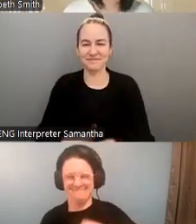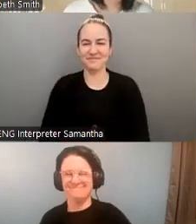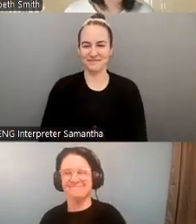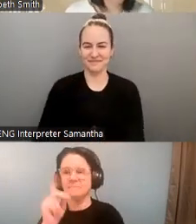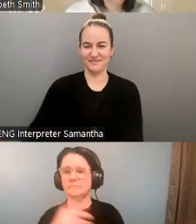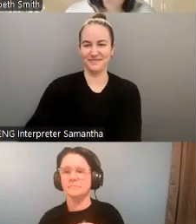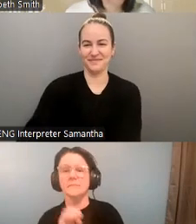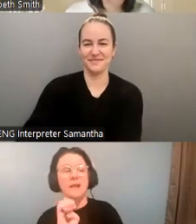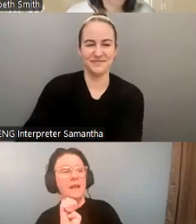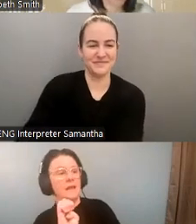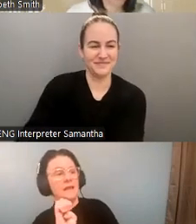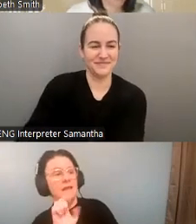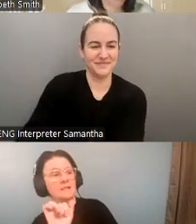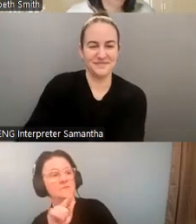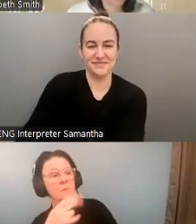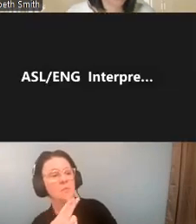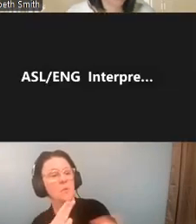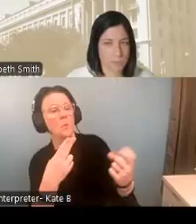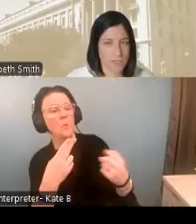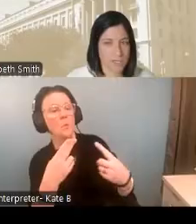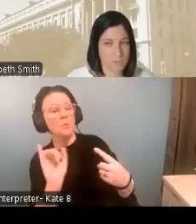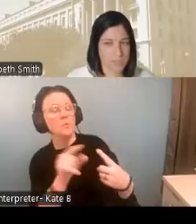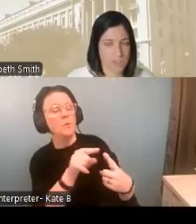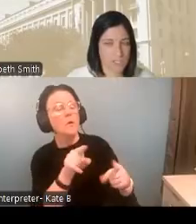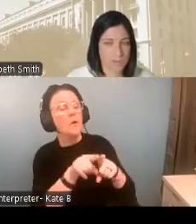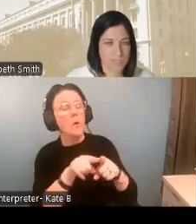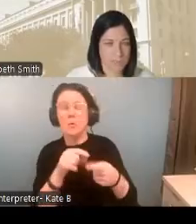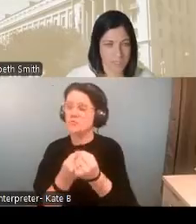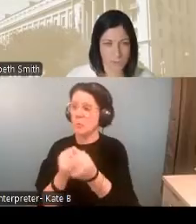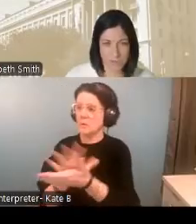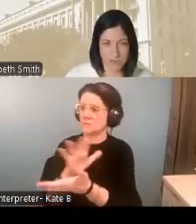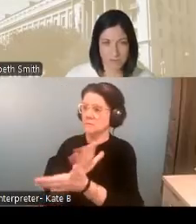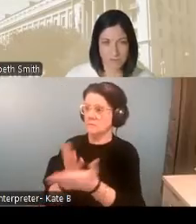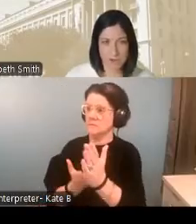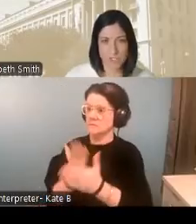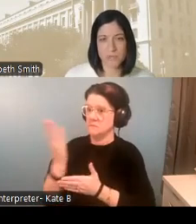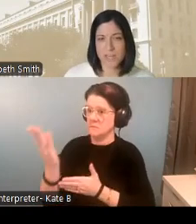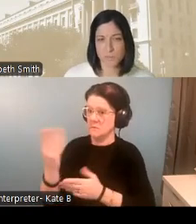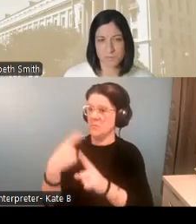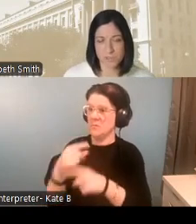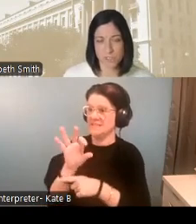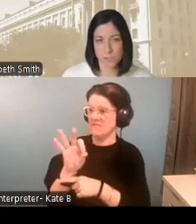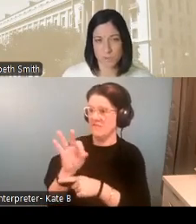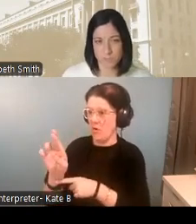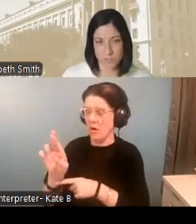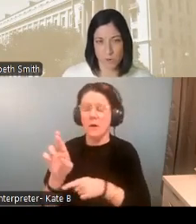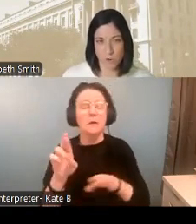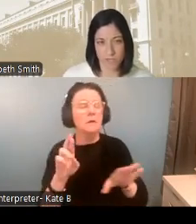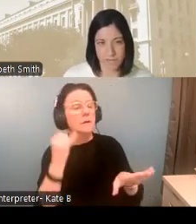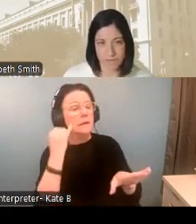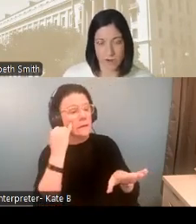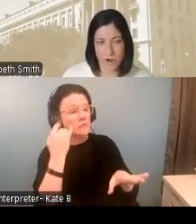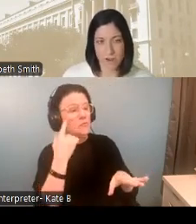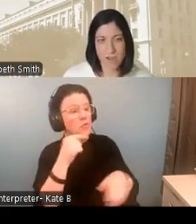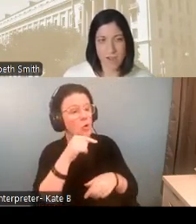Yeah, and I think for that question, it says, are the supporting documentation to be submitted with the FFR? So if that is referring to when you submit your